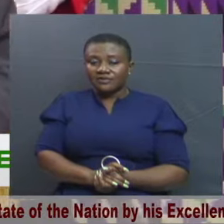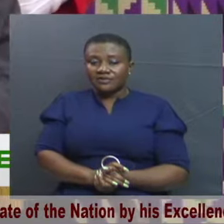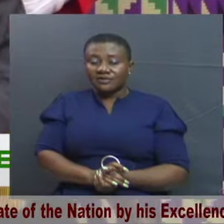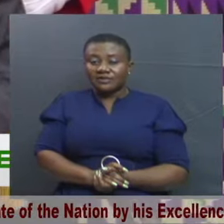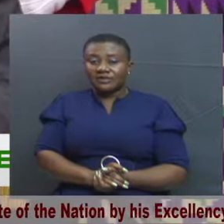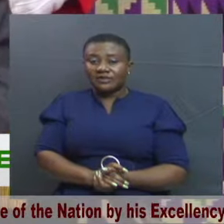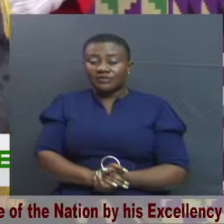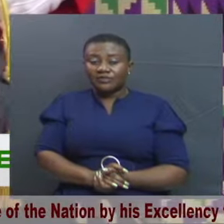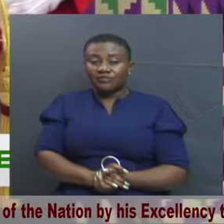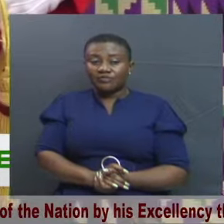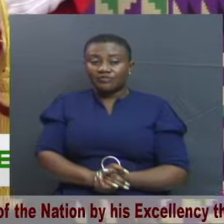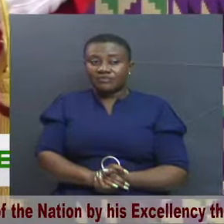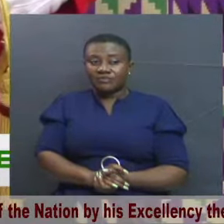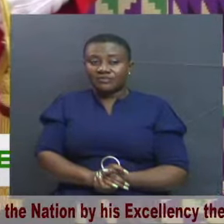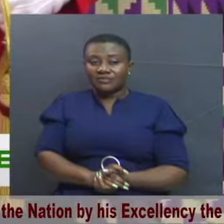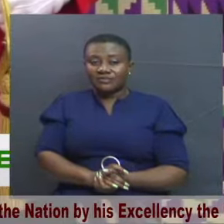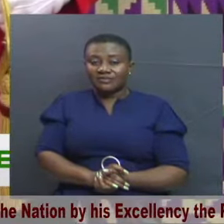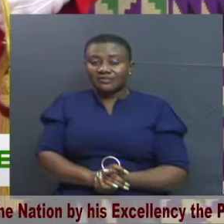Congress